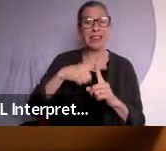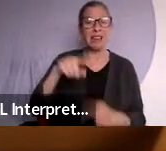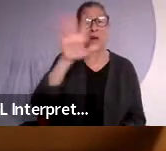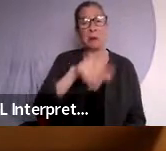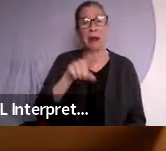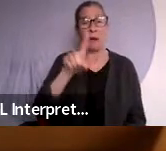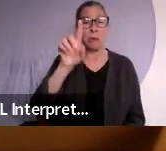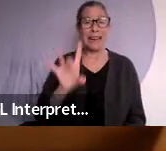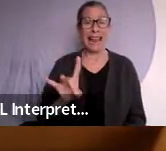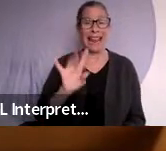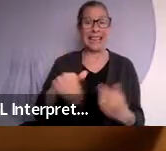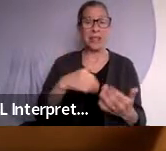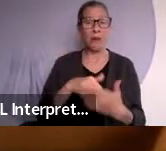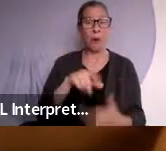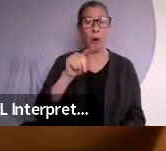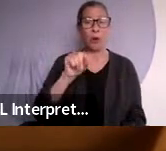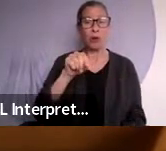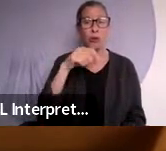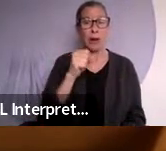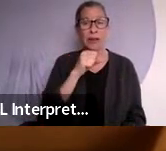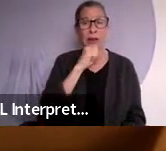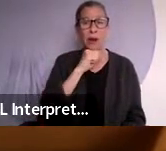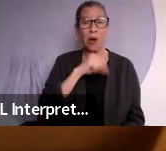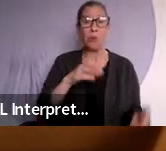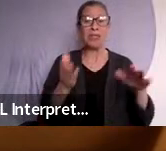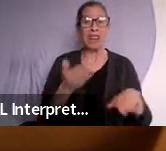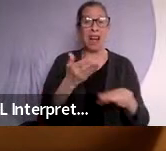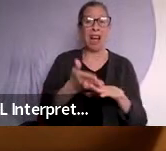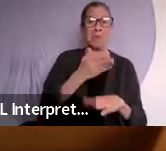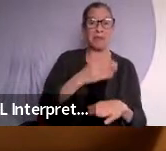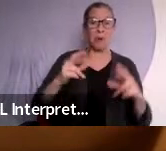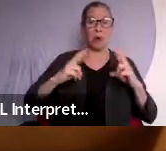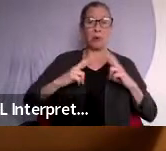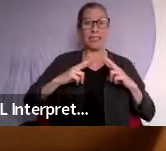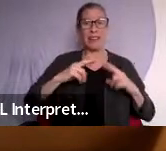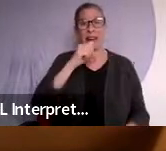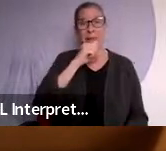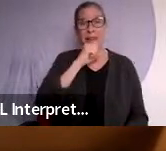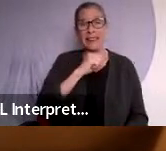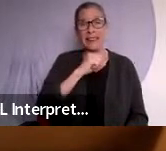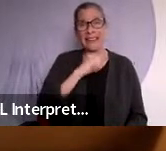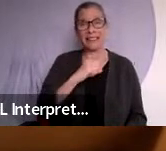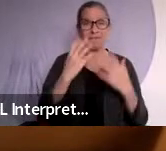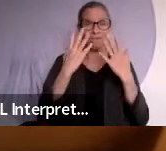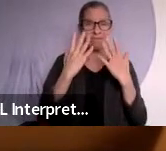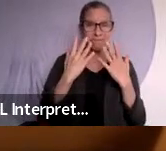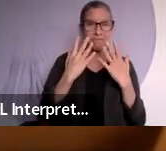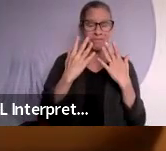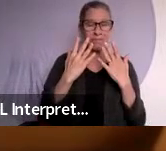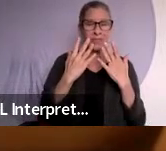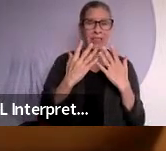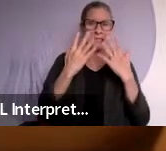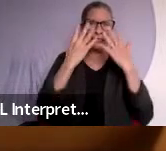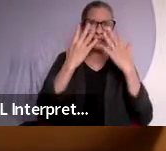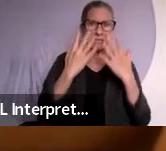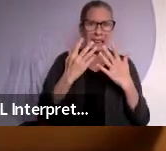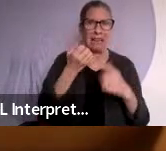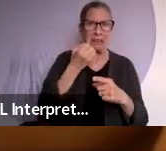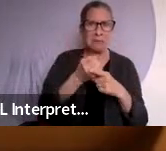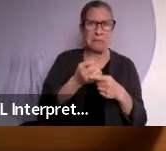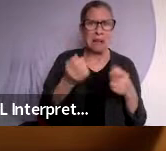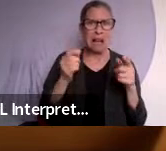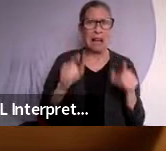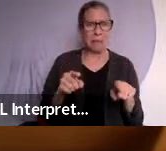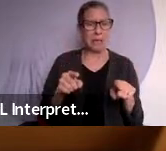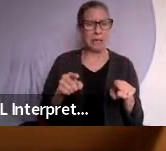one-eighth of all 20-year-olds will die before reaching retirement age. When such tragic events